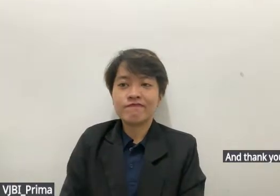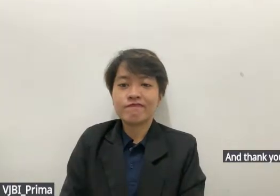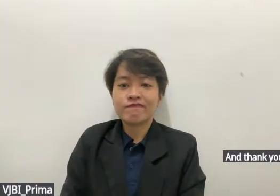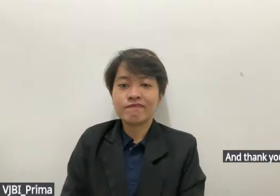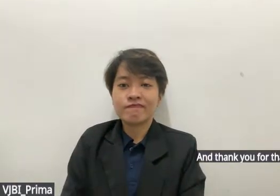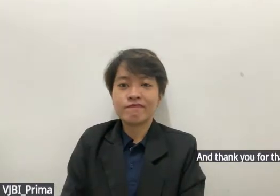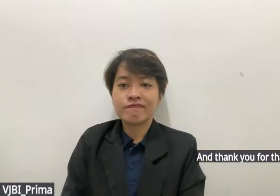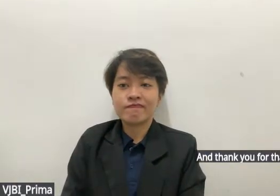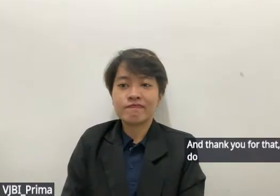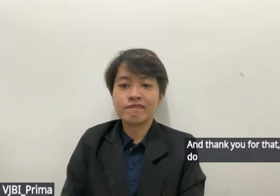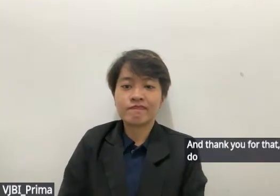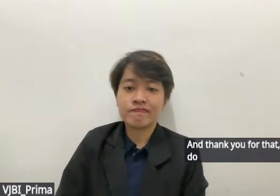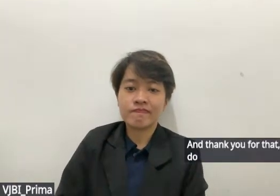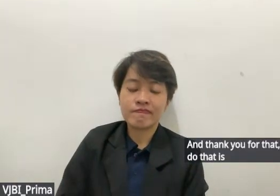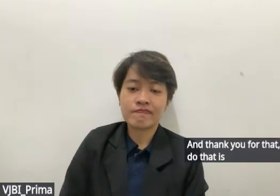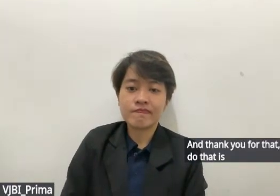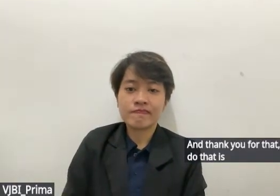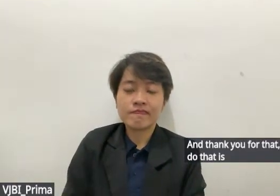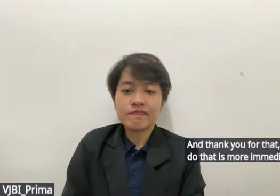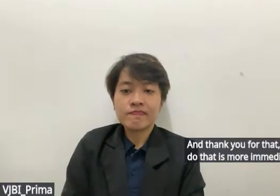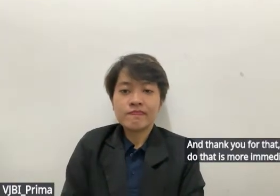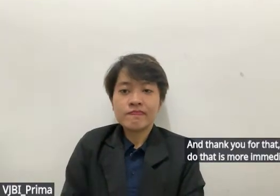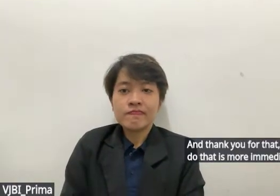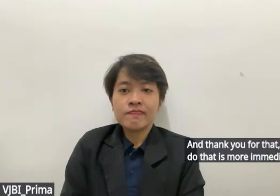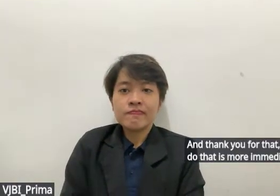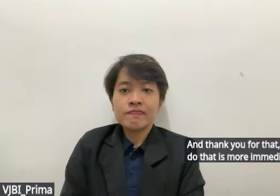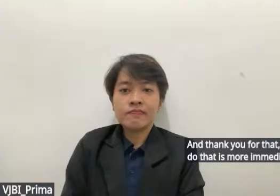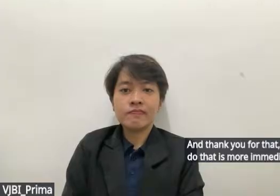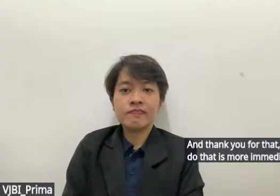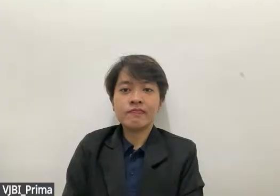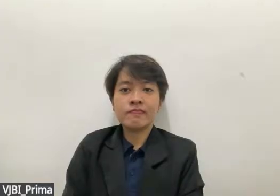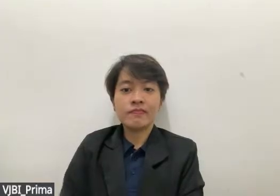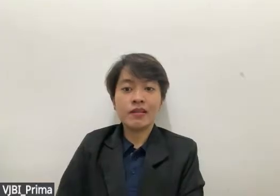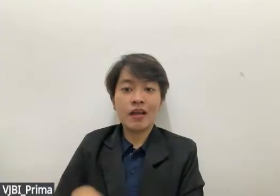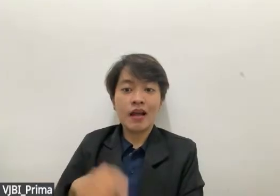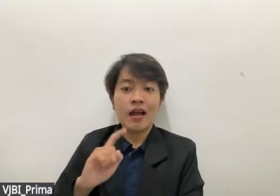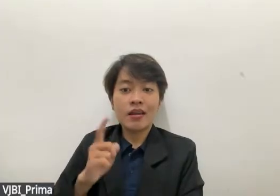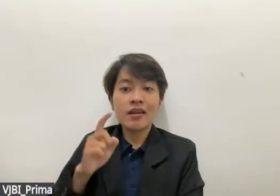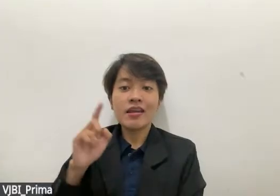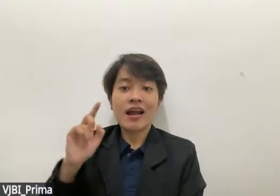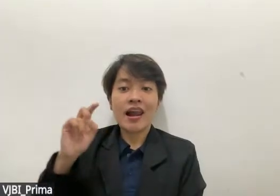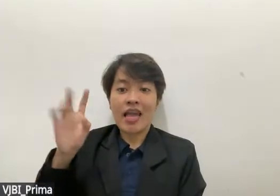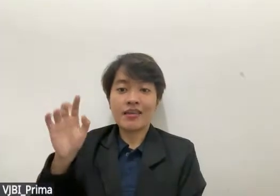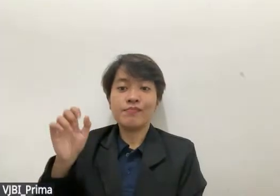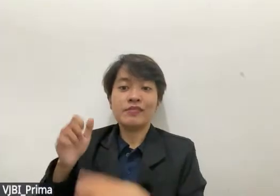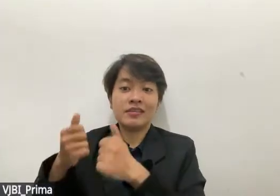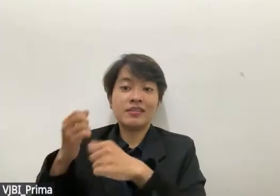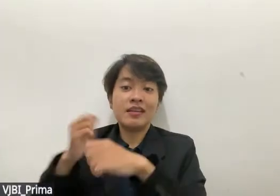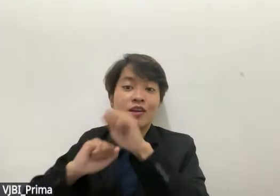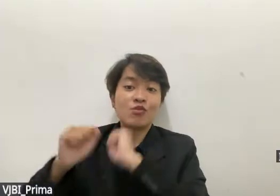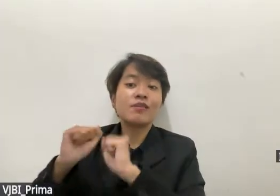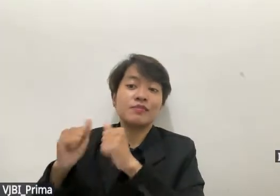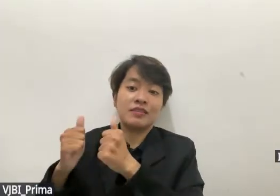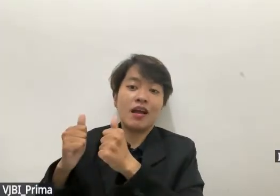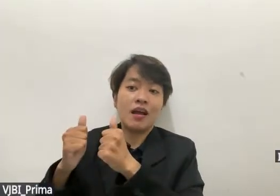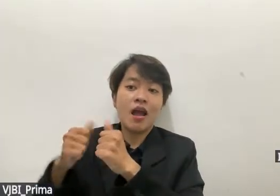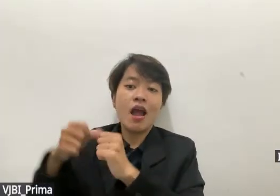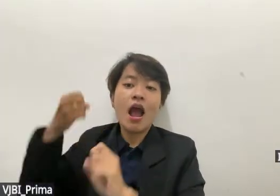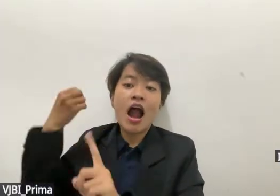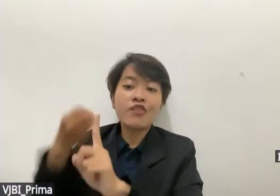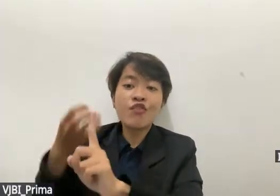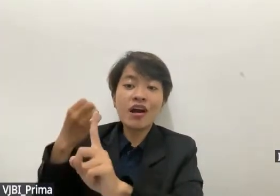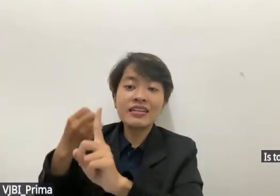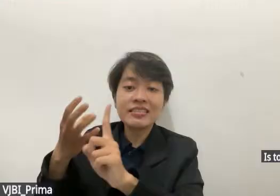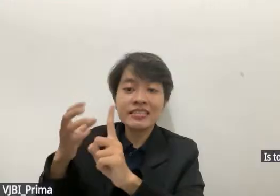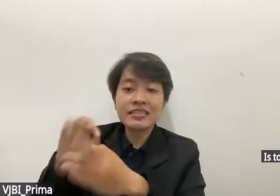you can do that is more immediate is to advocate as a large group. People